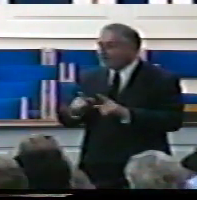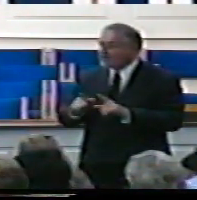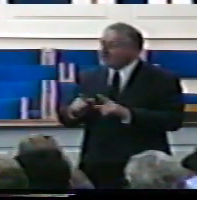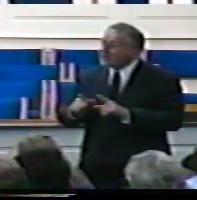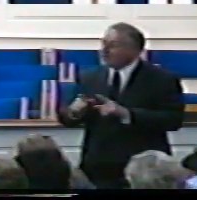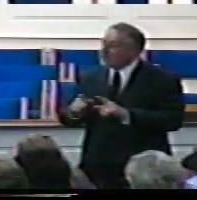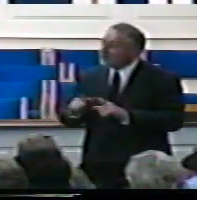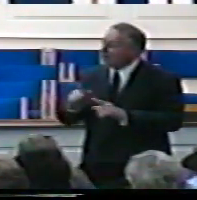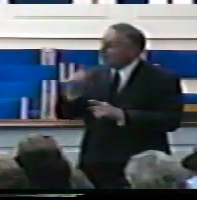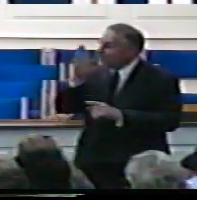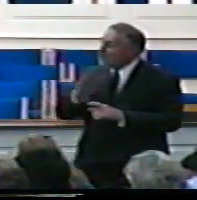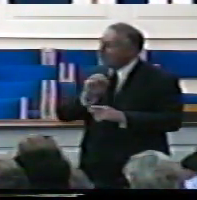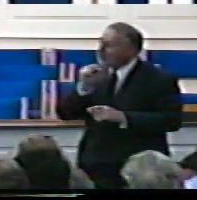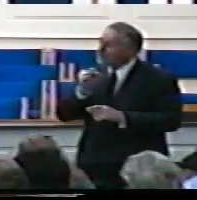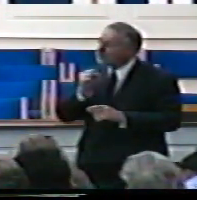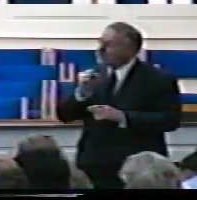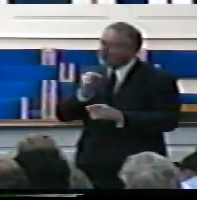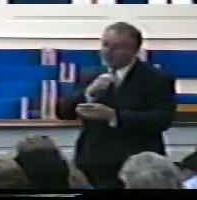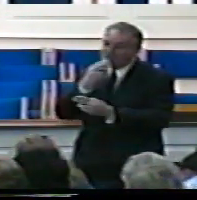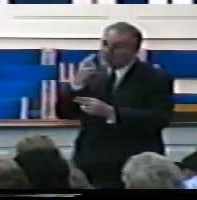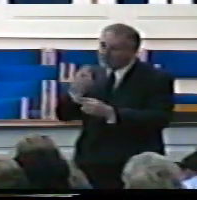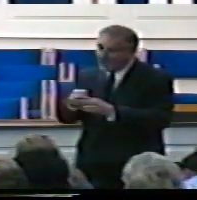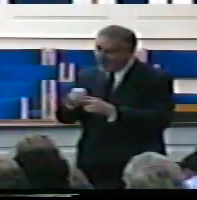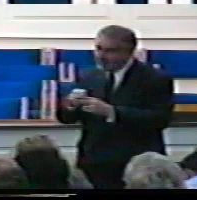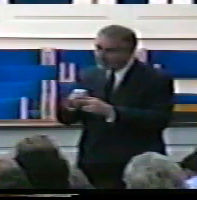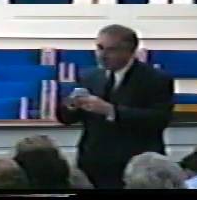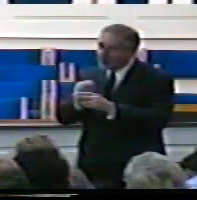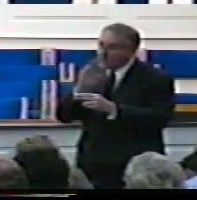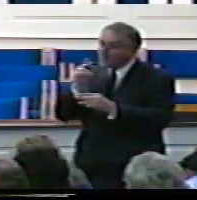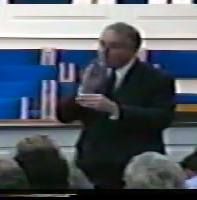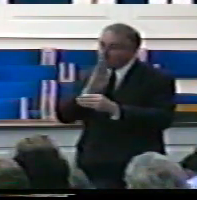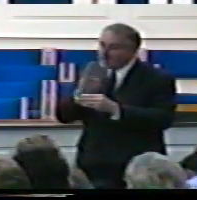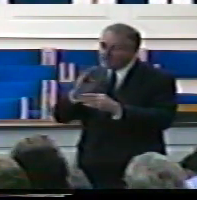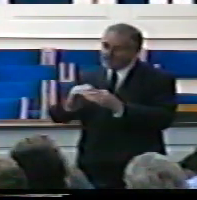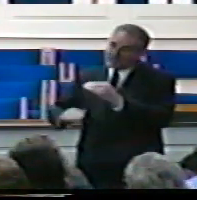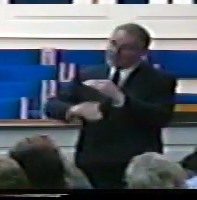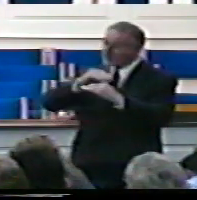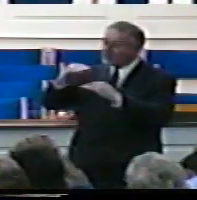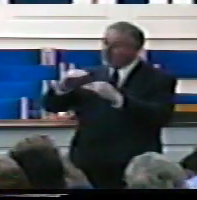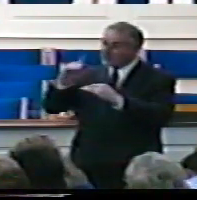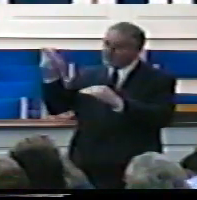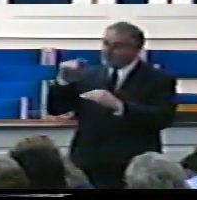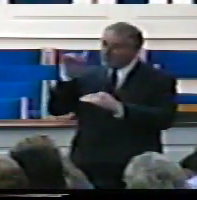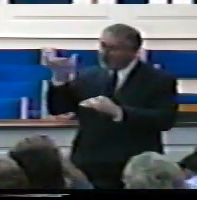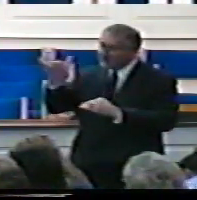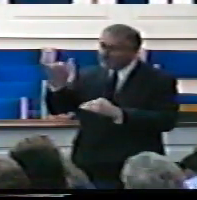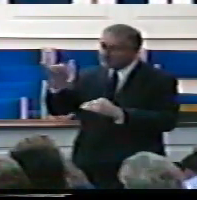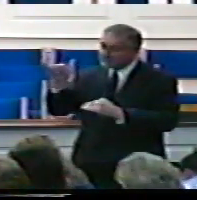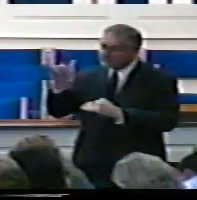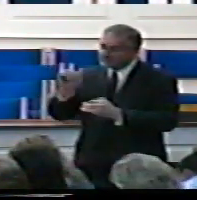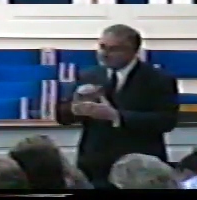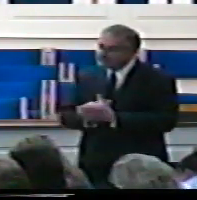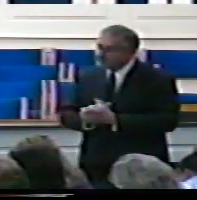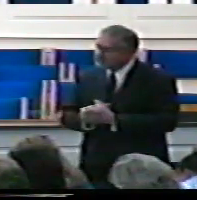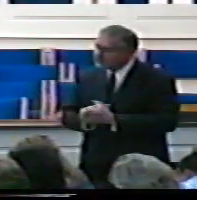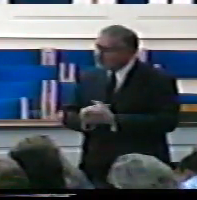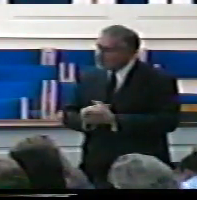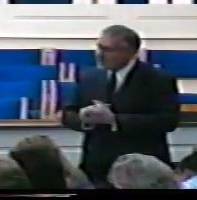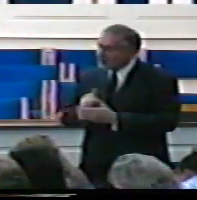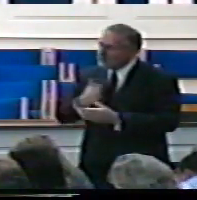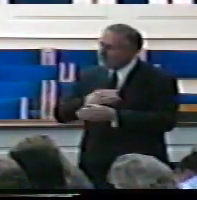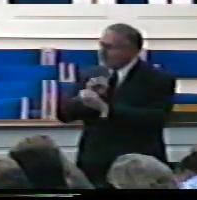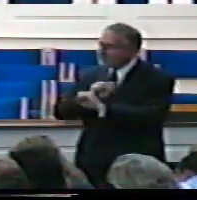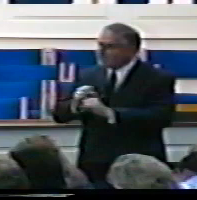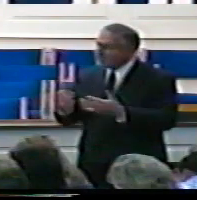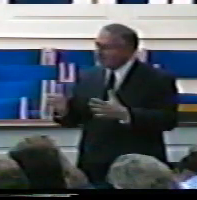you, God is going to make his name will be exalted forever, and to praise the Lord forever. Listen to me for a second. My